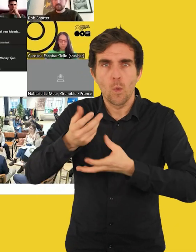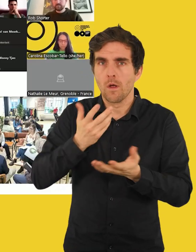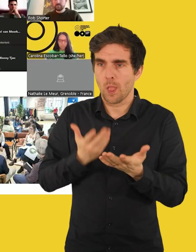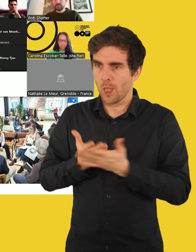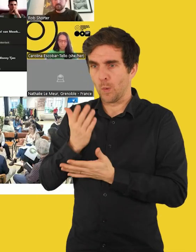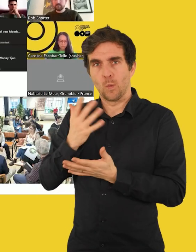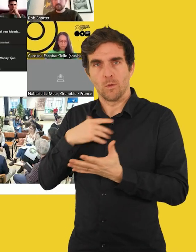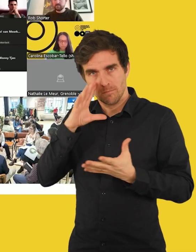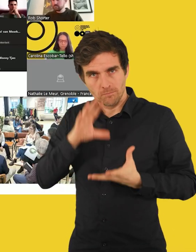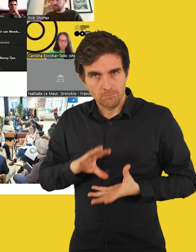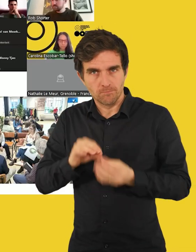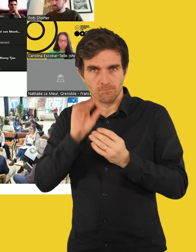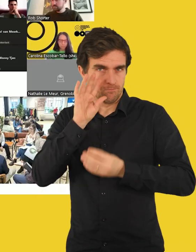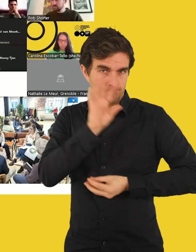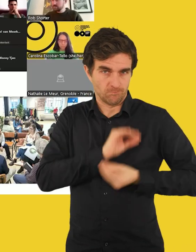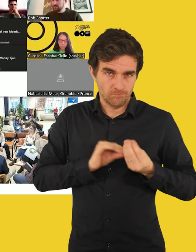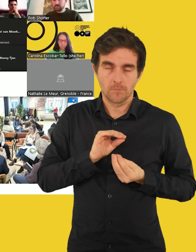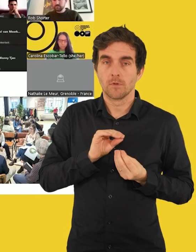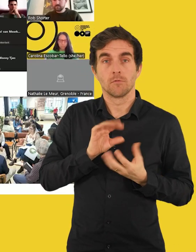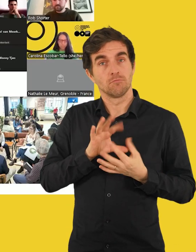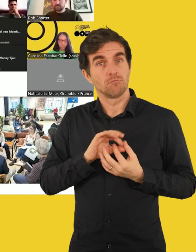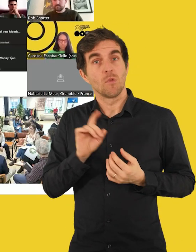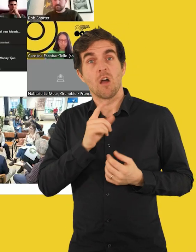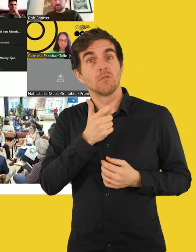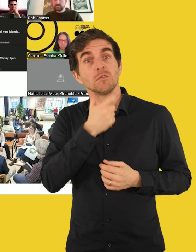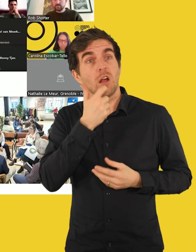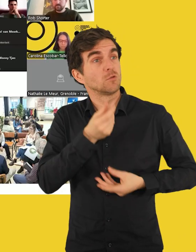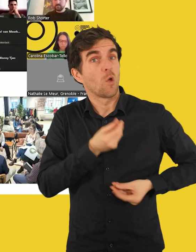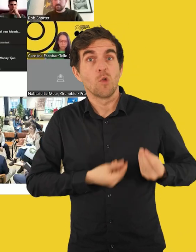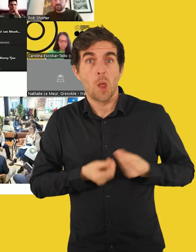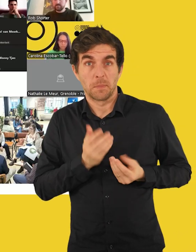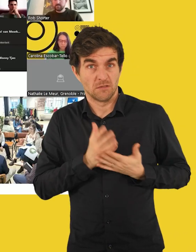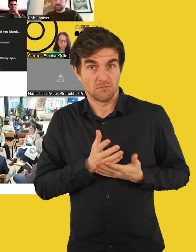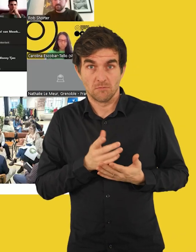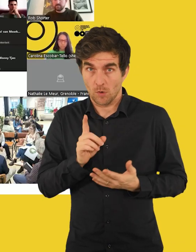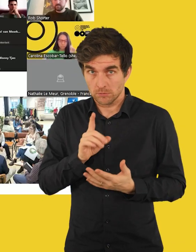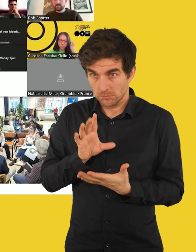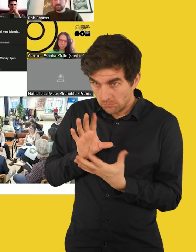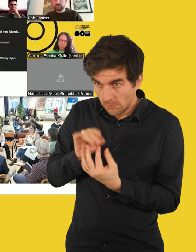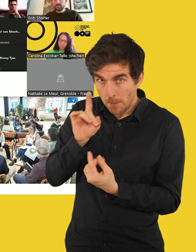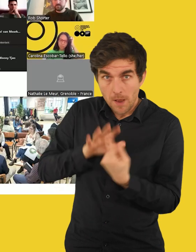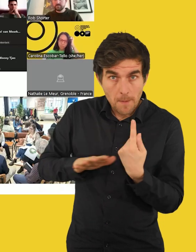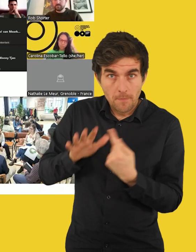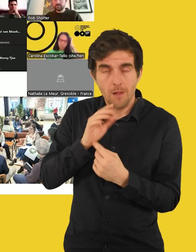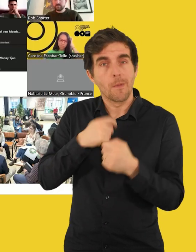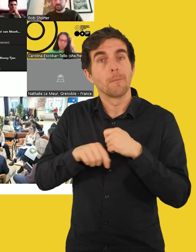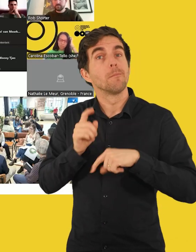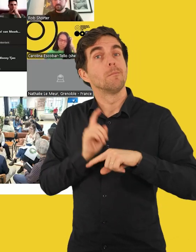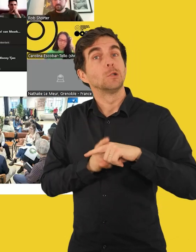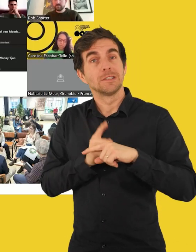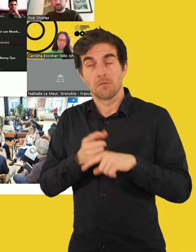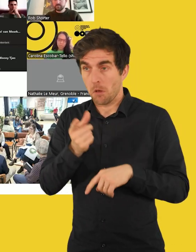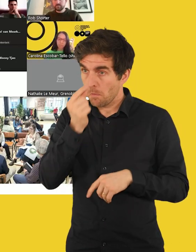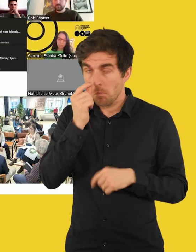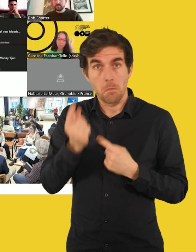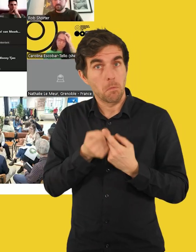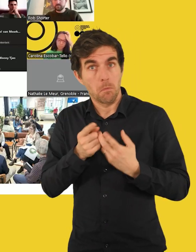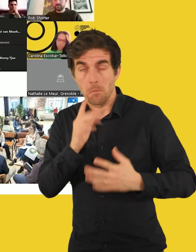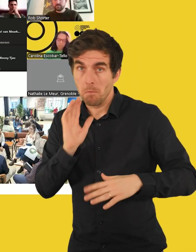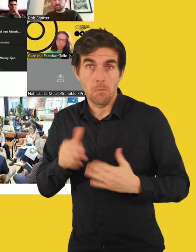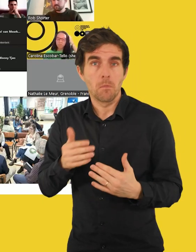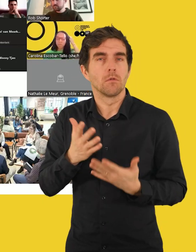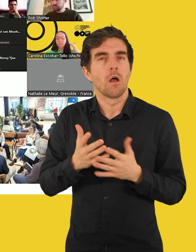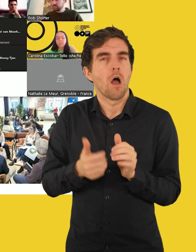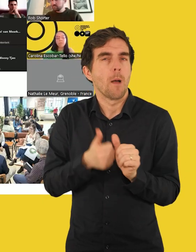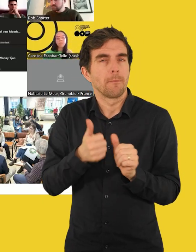design. And we know that one of the things that makes Doughnut Economics engaging to people is its positive possibility. And